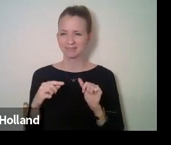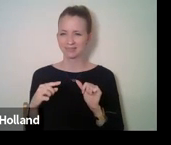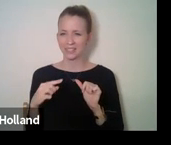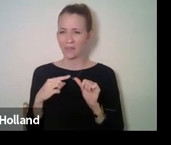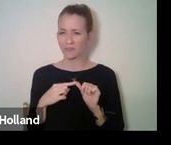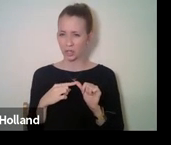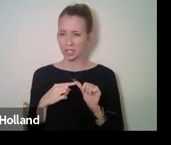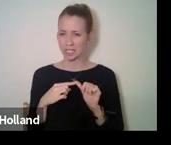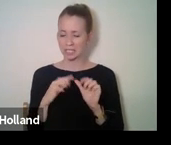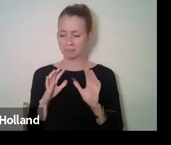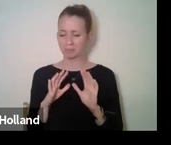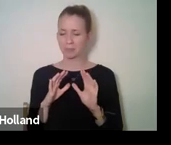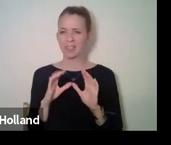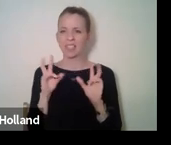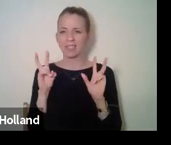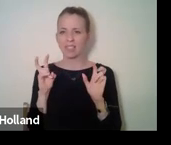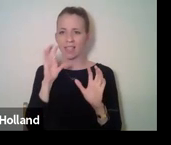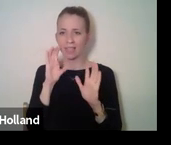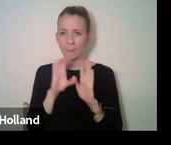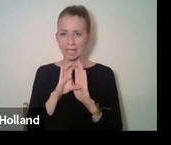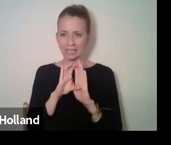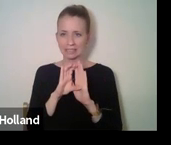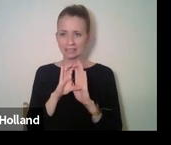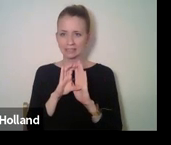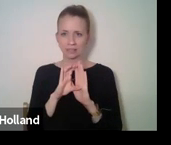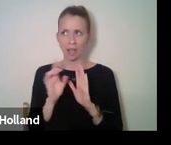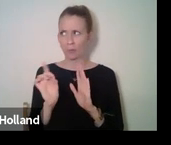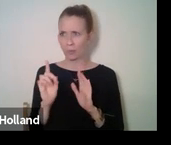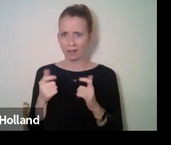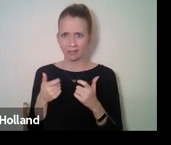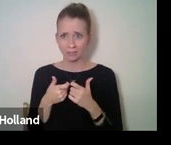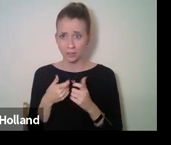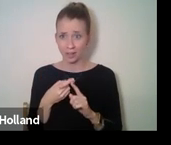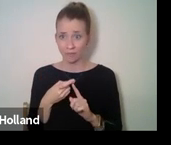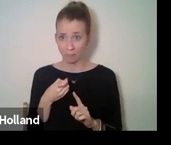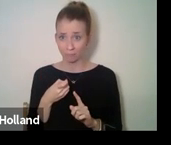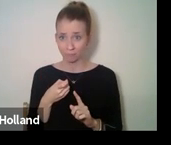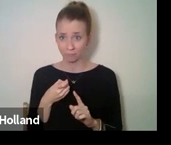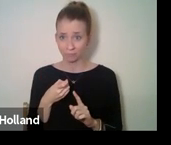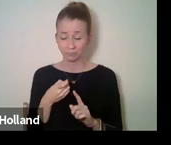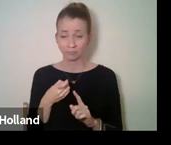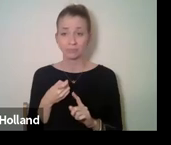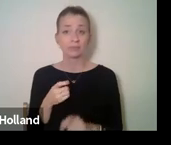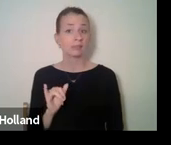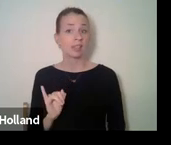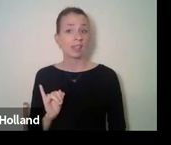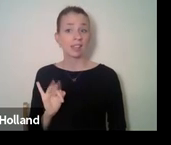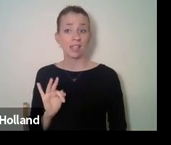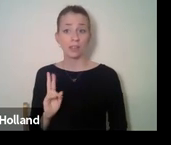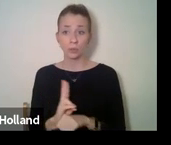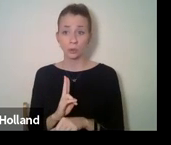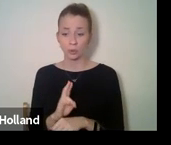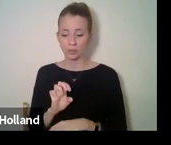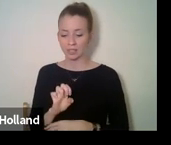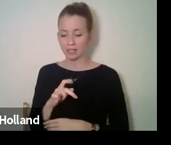just step back and look at the big picture of where electricity is coming from. If you use the